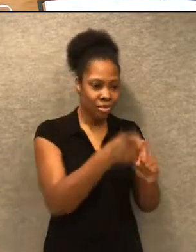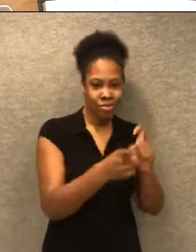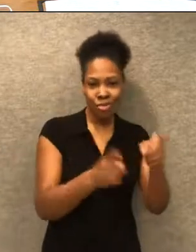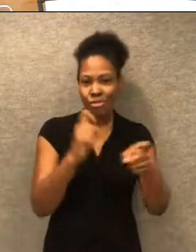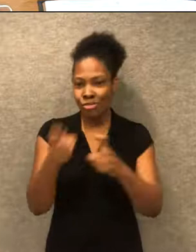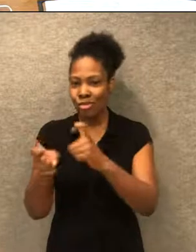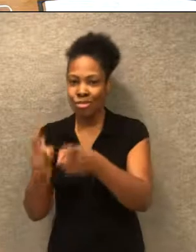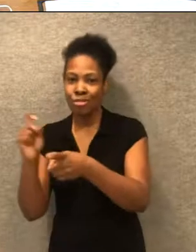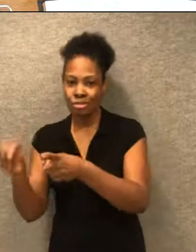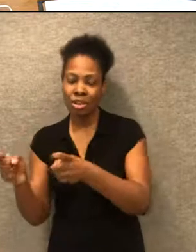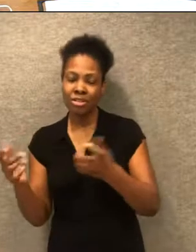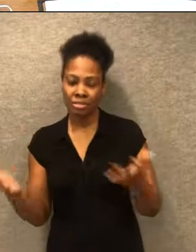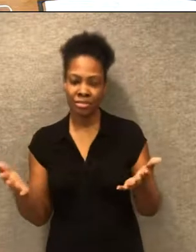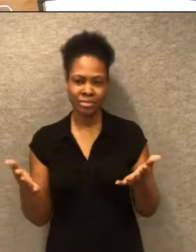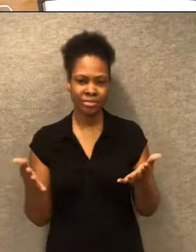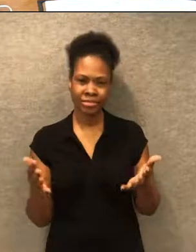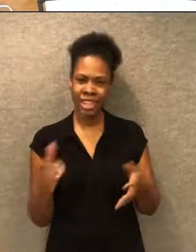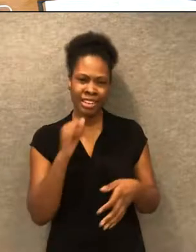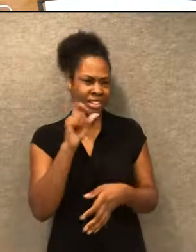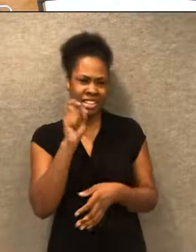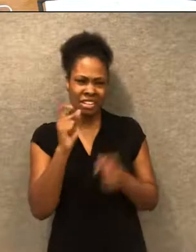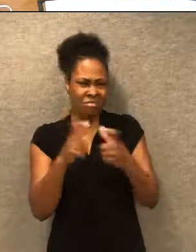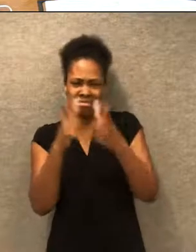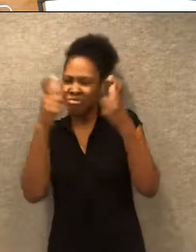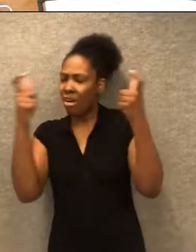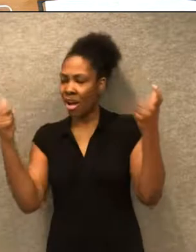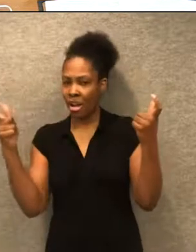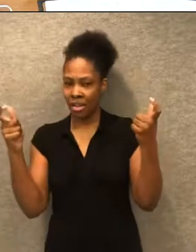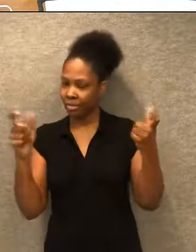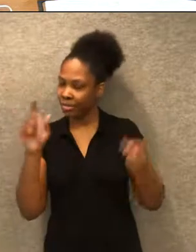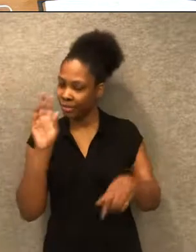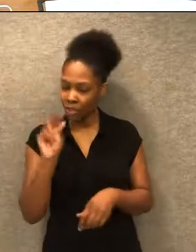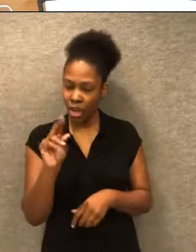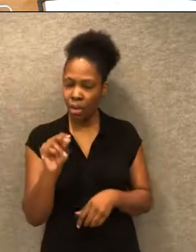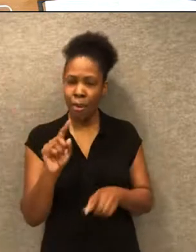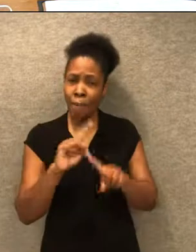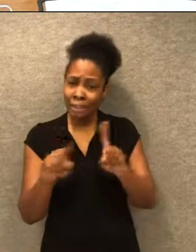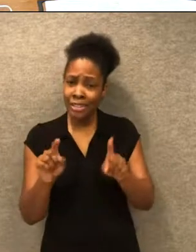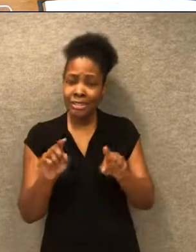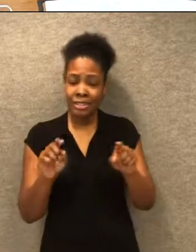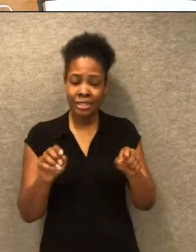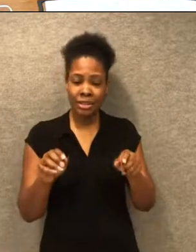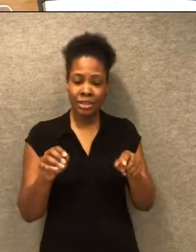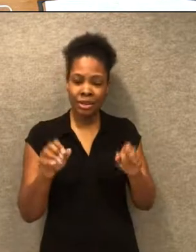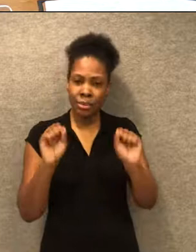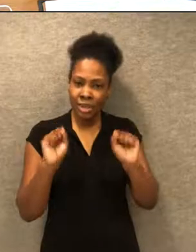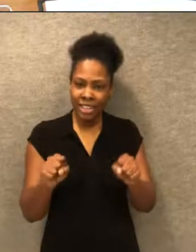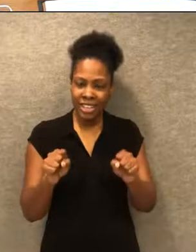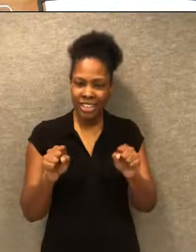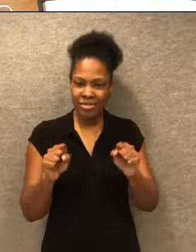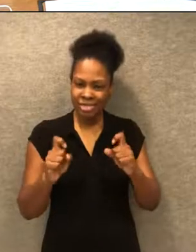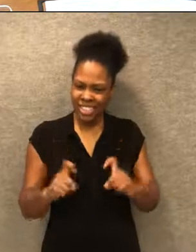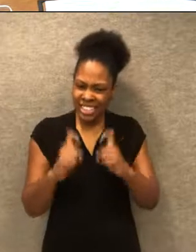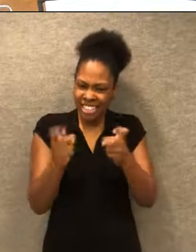to be anything big, but I think there's ways that we can kind of infuse a little joy